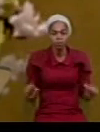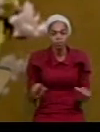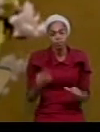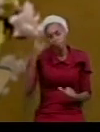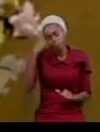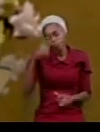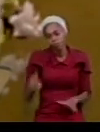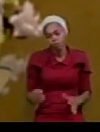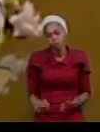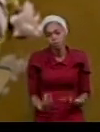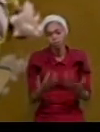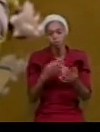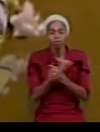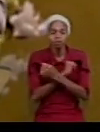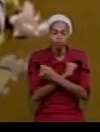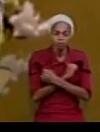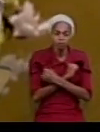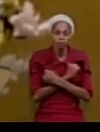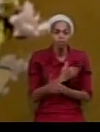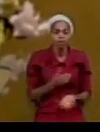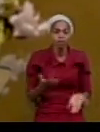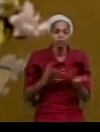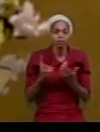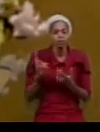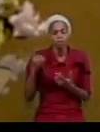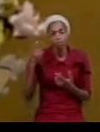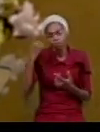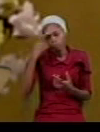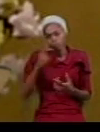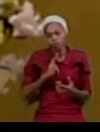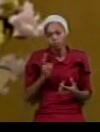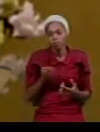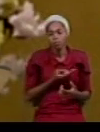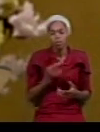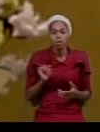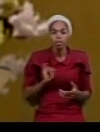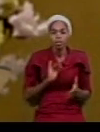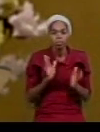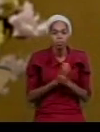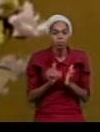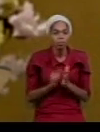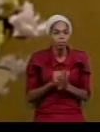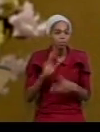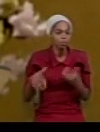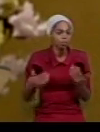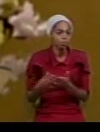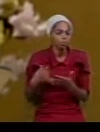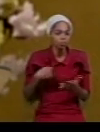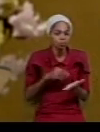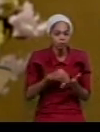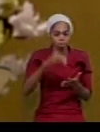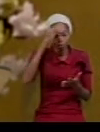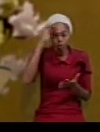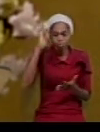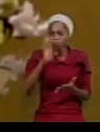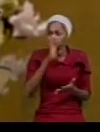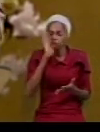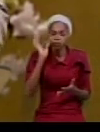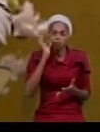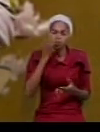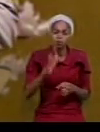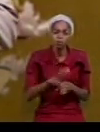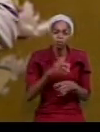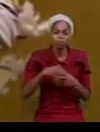that all that we learned in that lesson will bear fruit in our lives in Jesus' name. This morning, we're